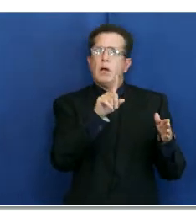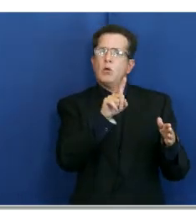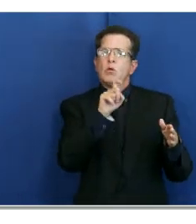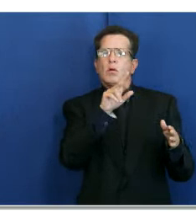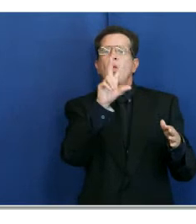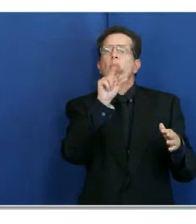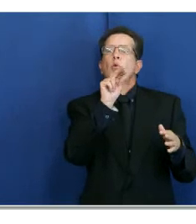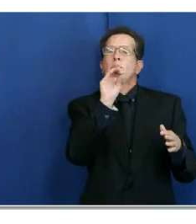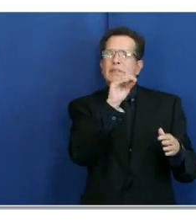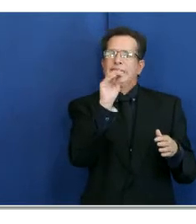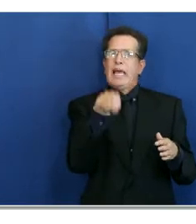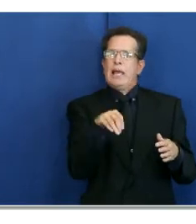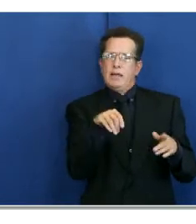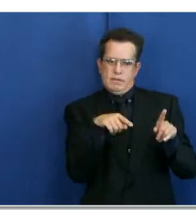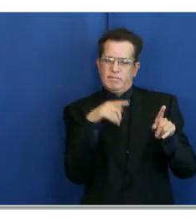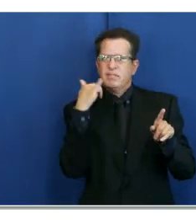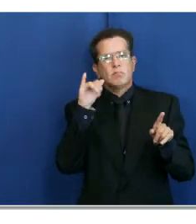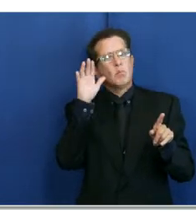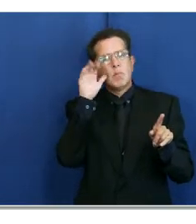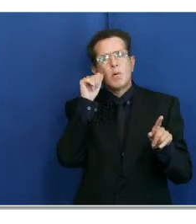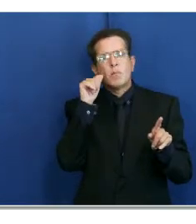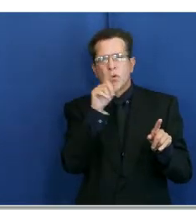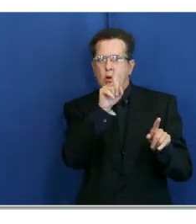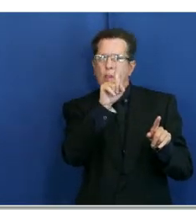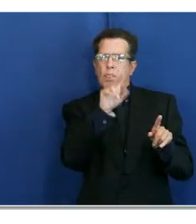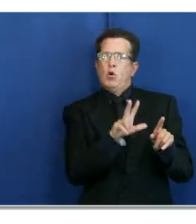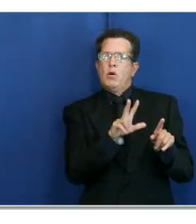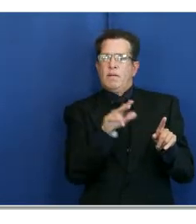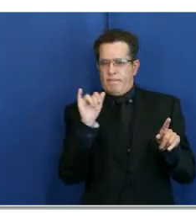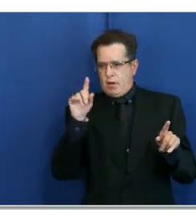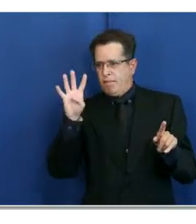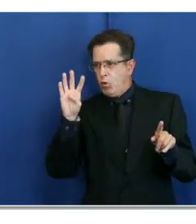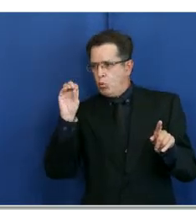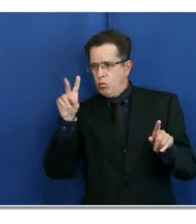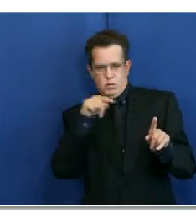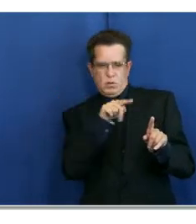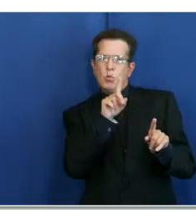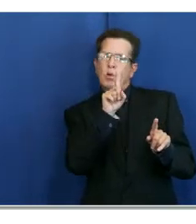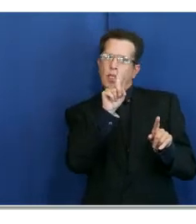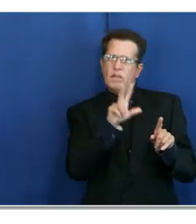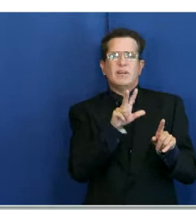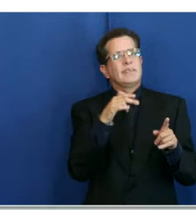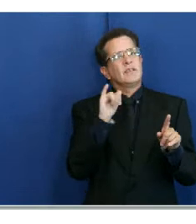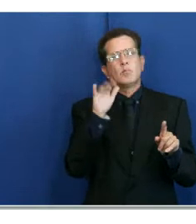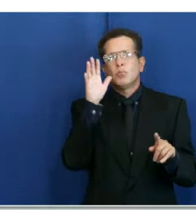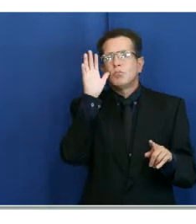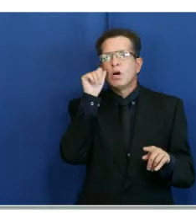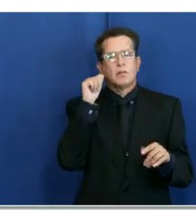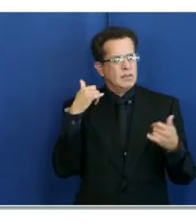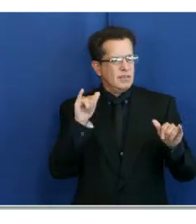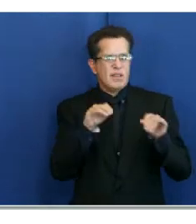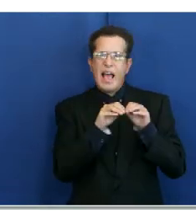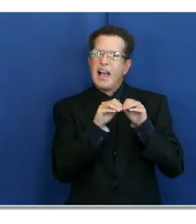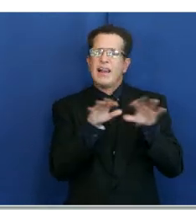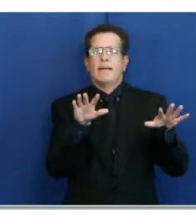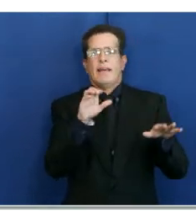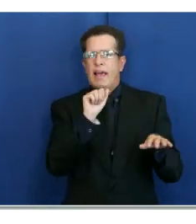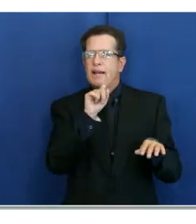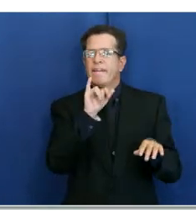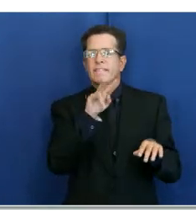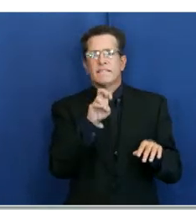or 30%, approximately a third of the 402 outbreaks that are active outbreaks.